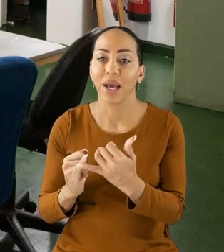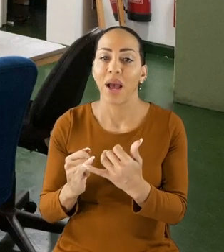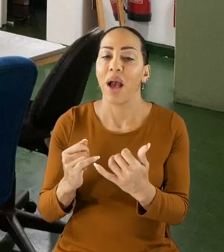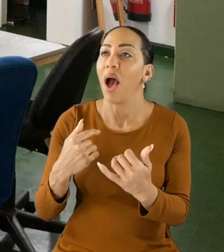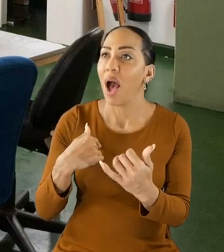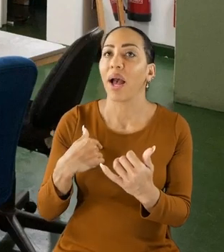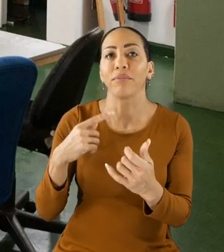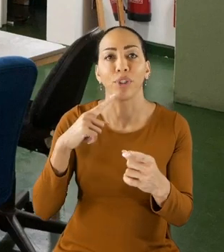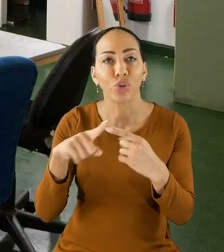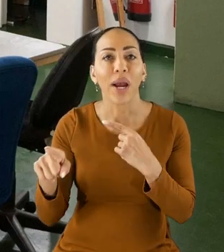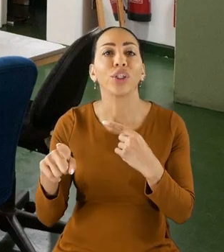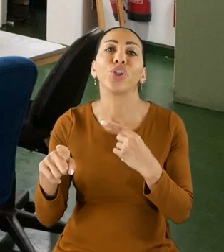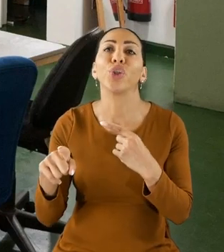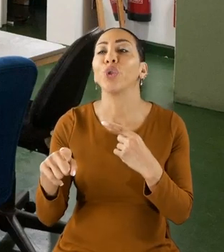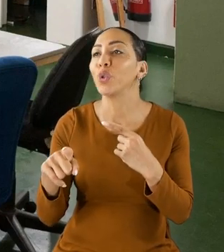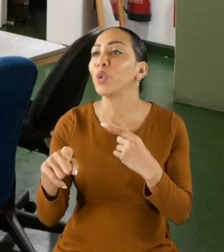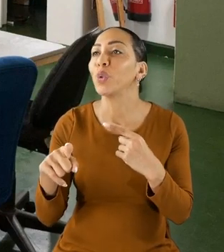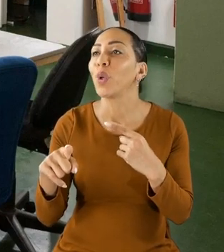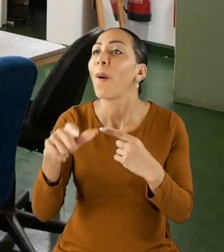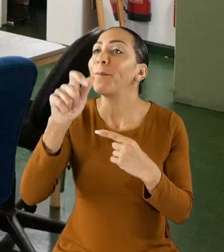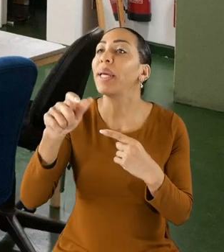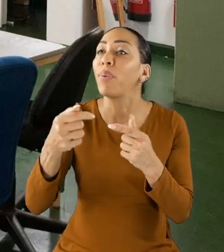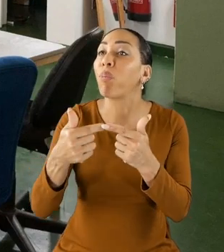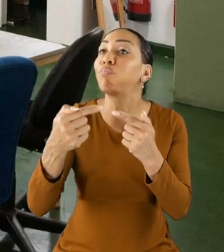and relocate distant participants.